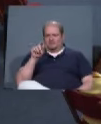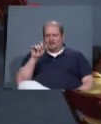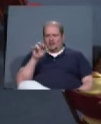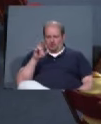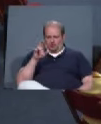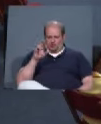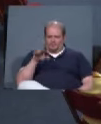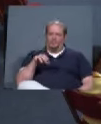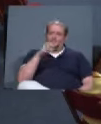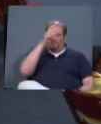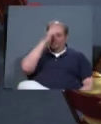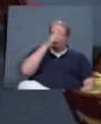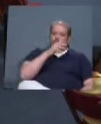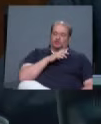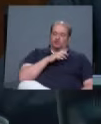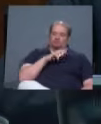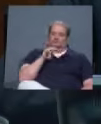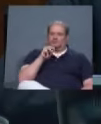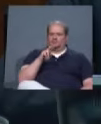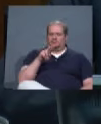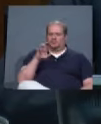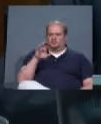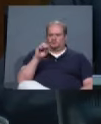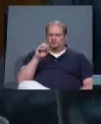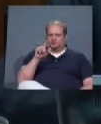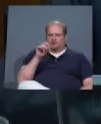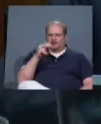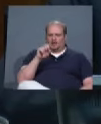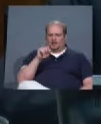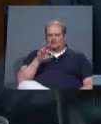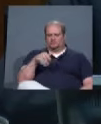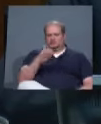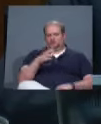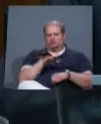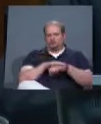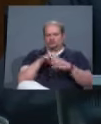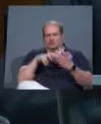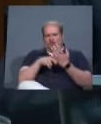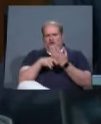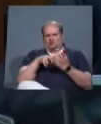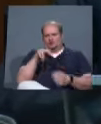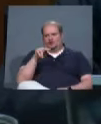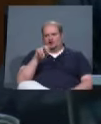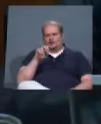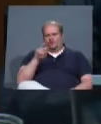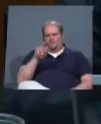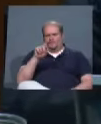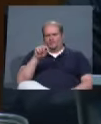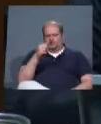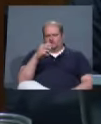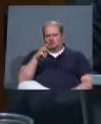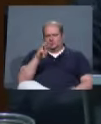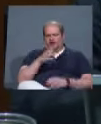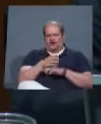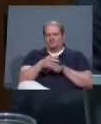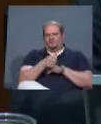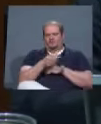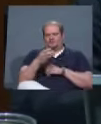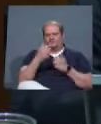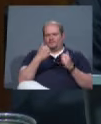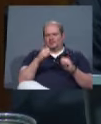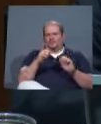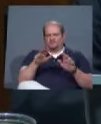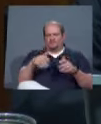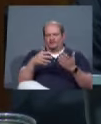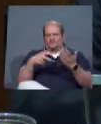The gentleman, Mr. Combs, was issued a notice in November of 2016. After several attempts, he was